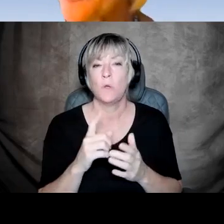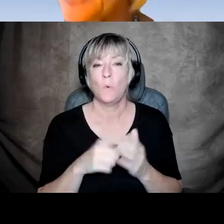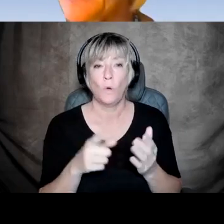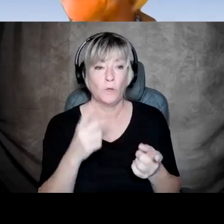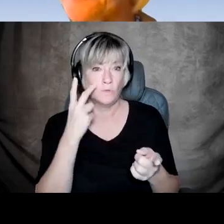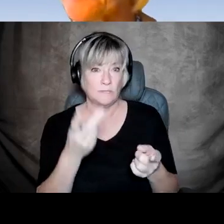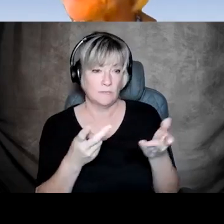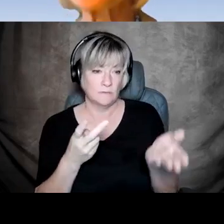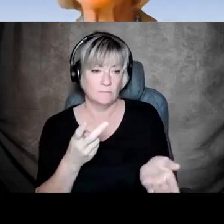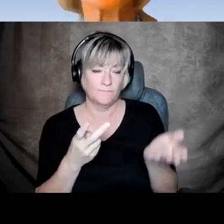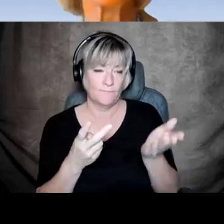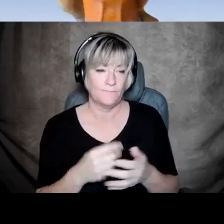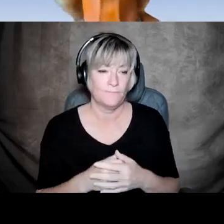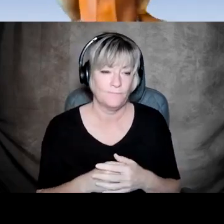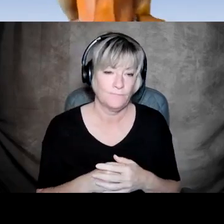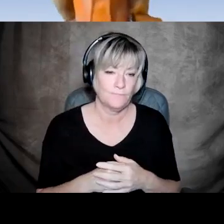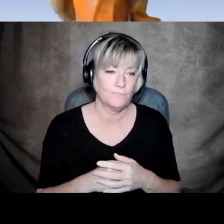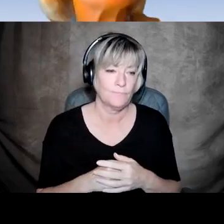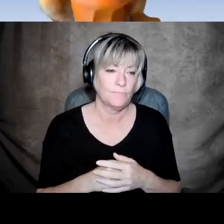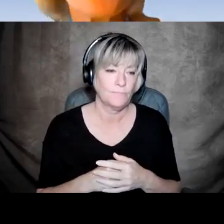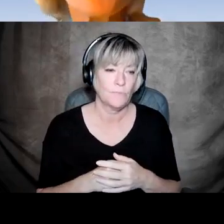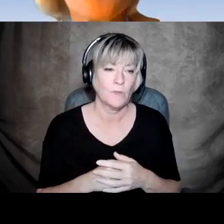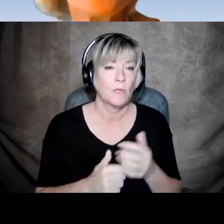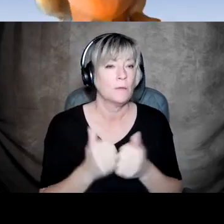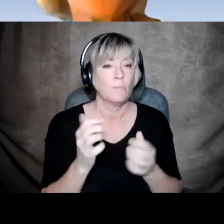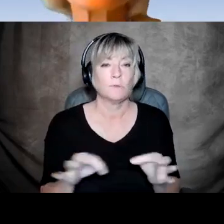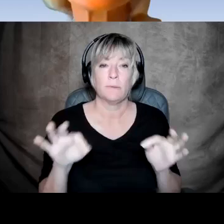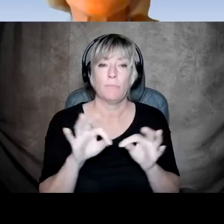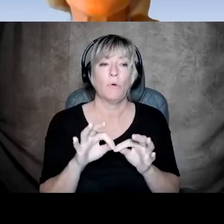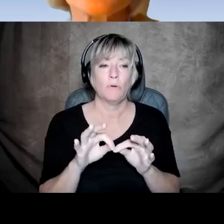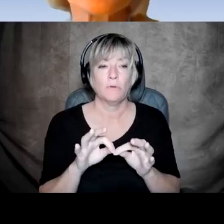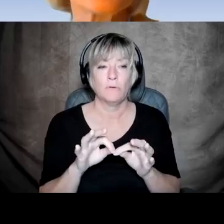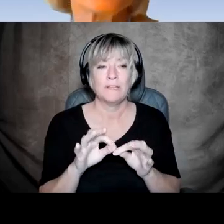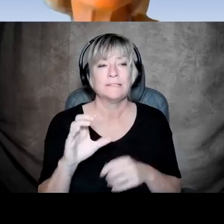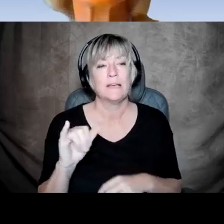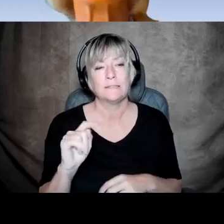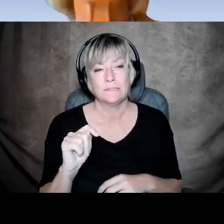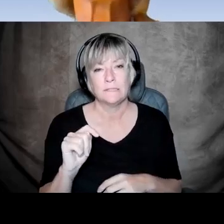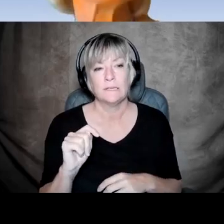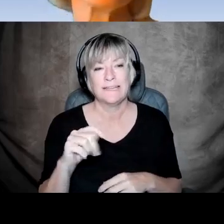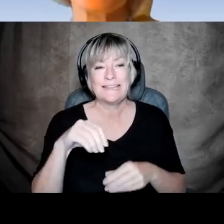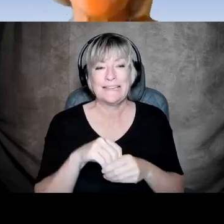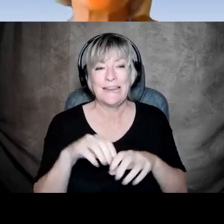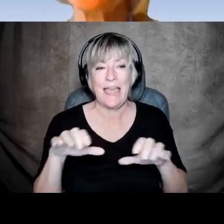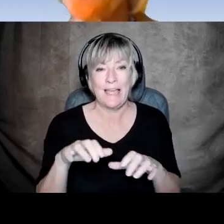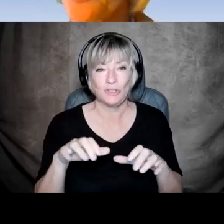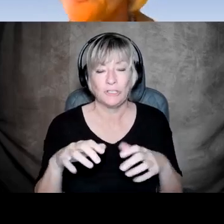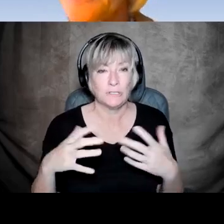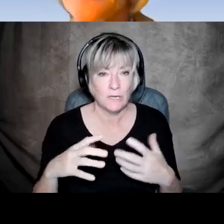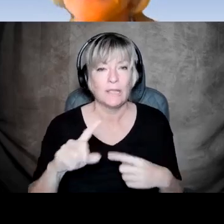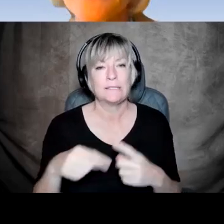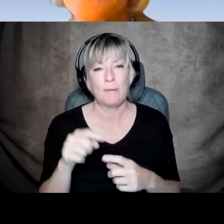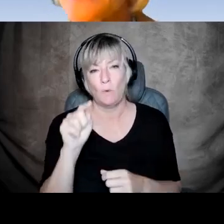this screen. The most important one, though, is CIT in action is about